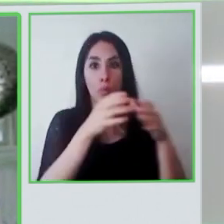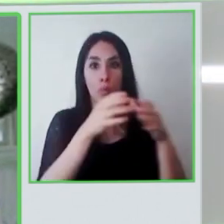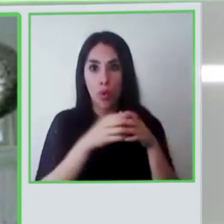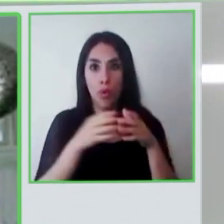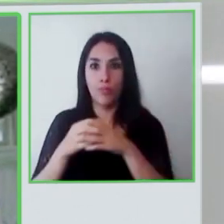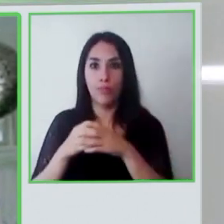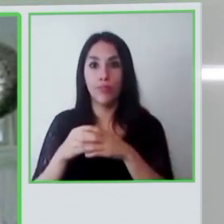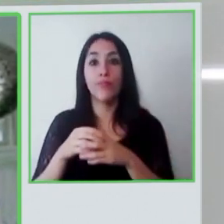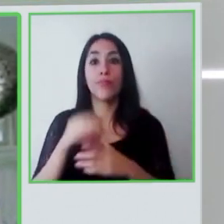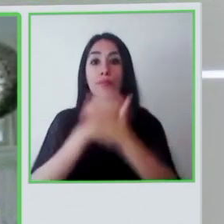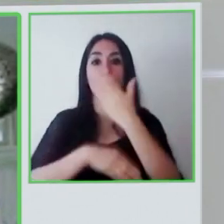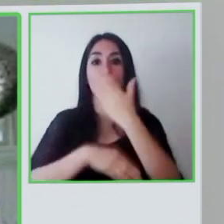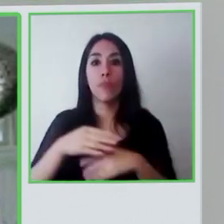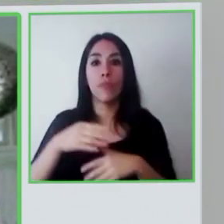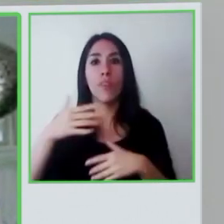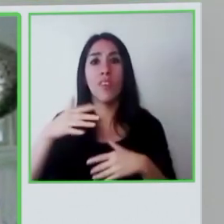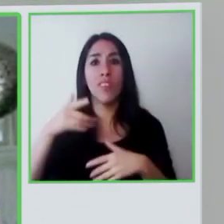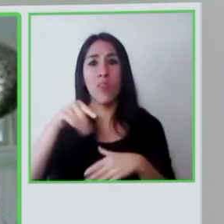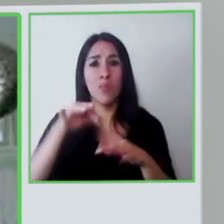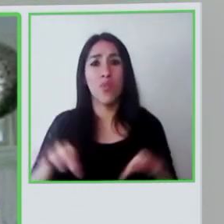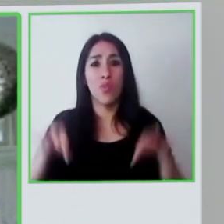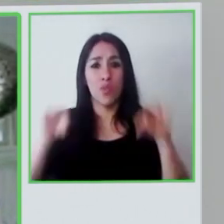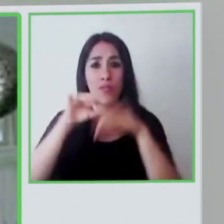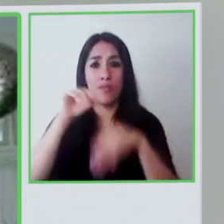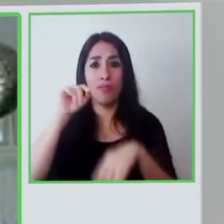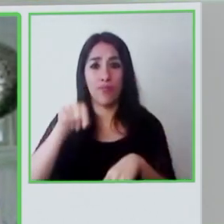important that these groups are